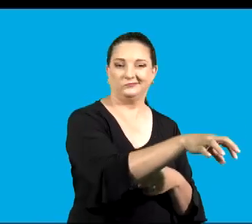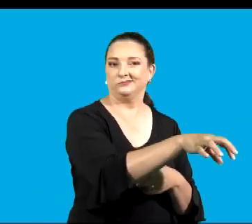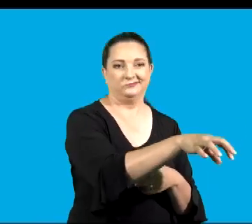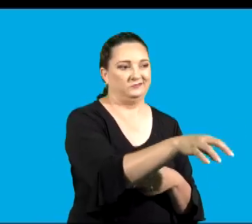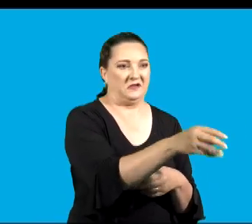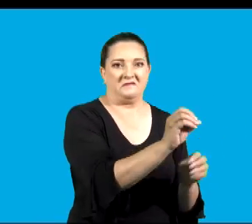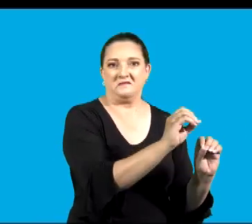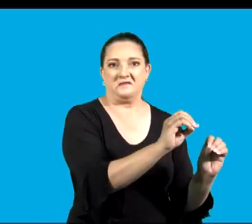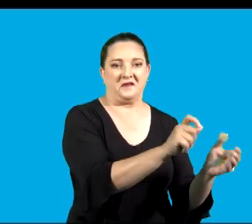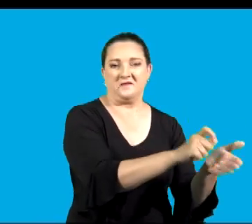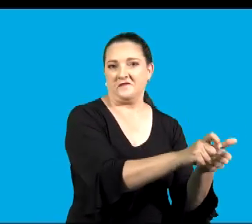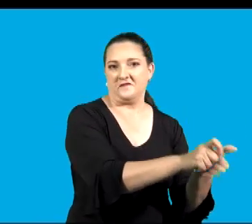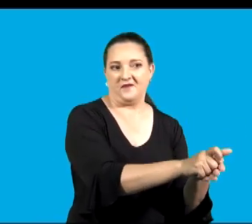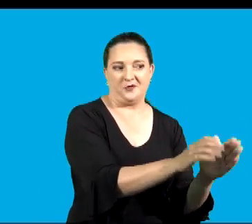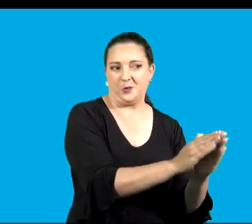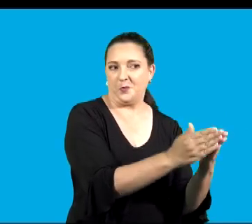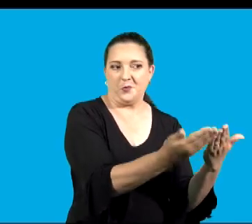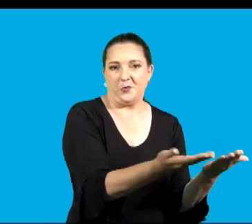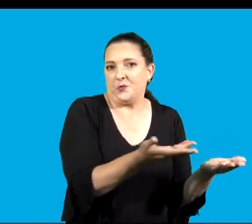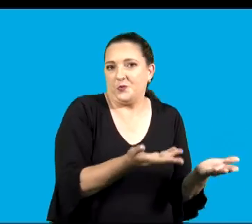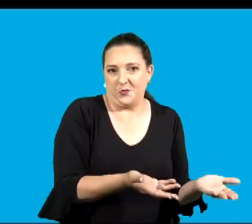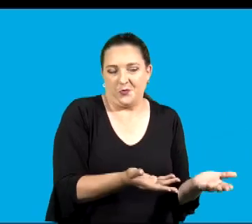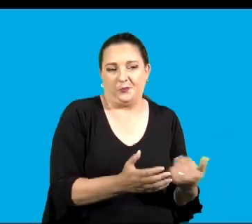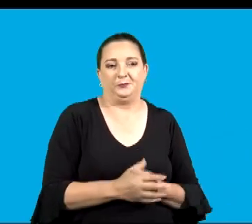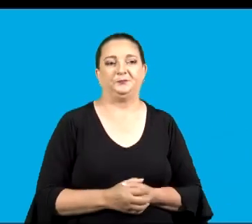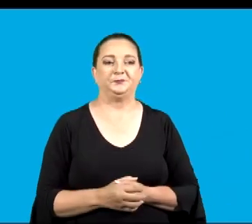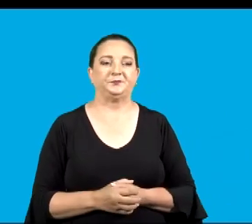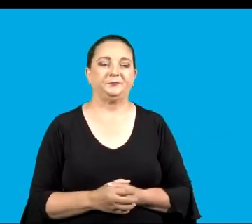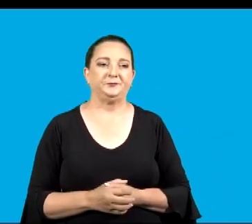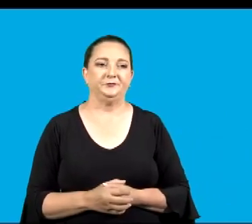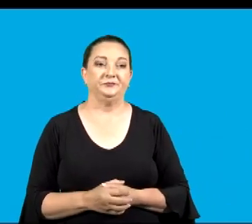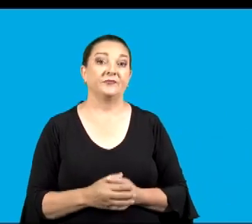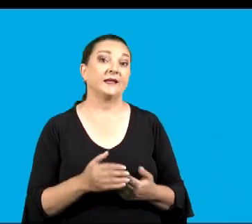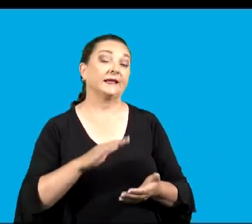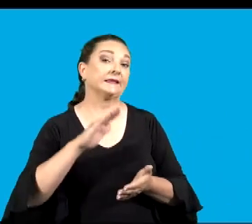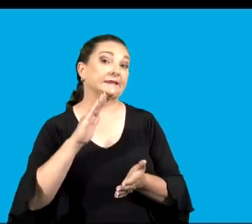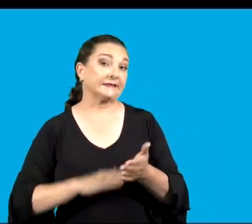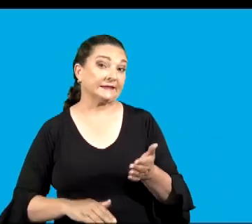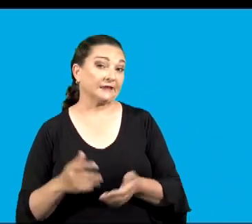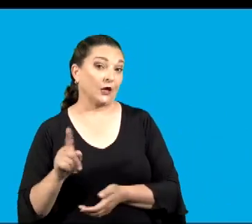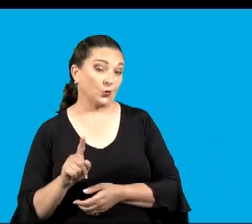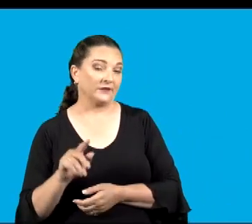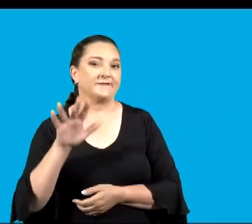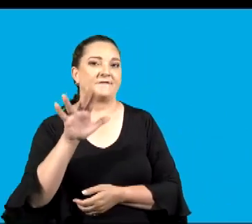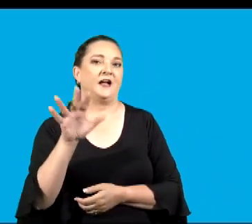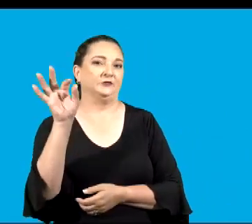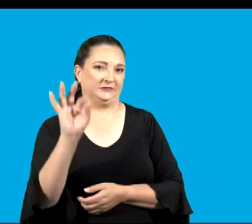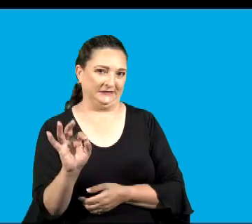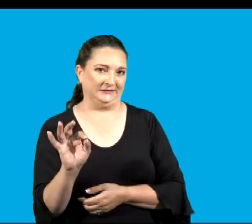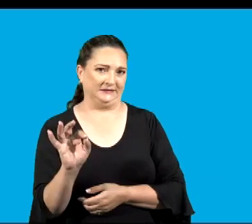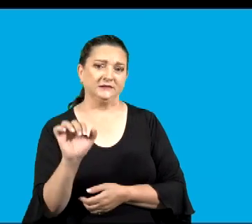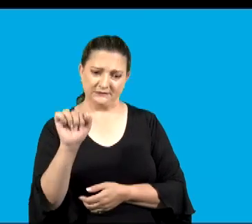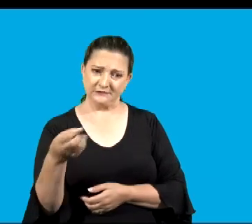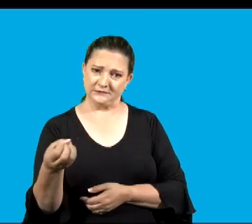when posting to the ledger. Okay, so there's a discount of 5%